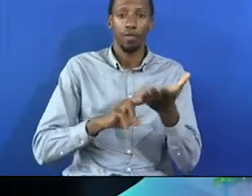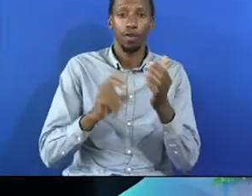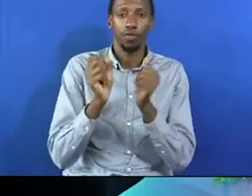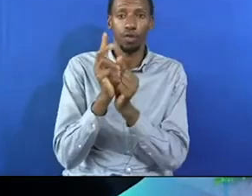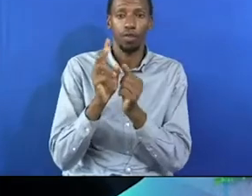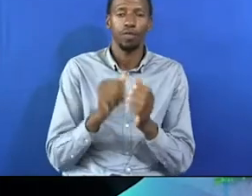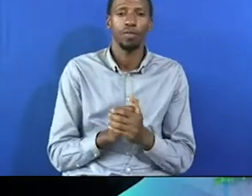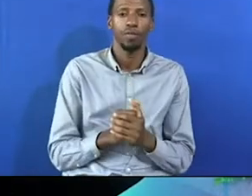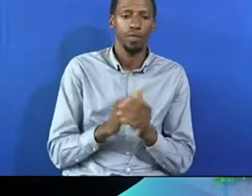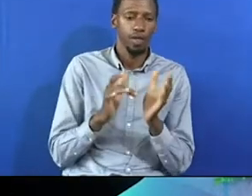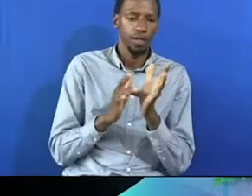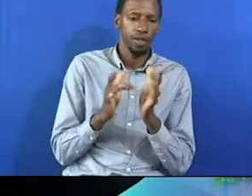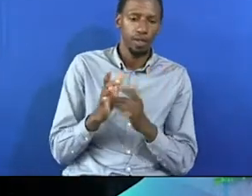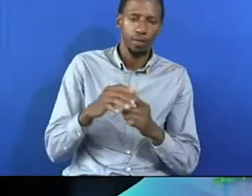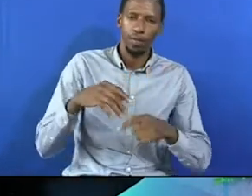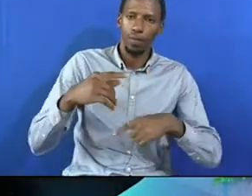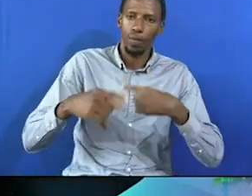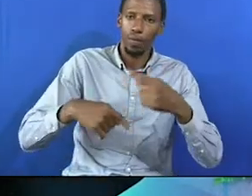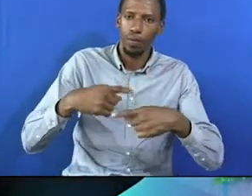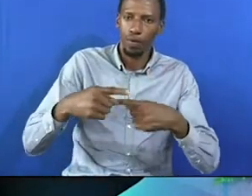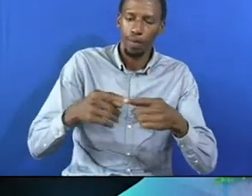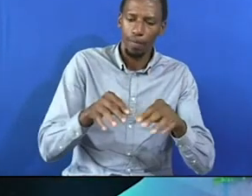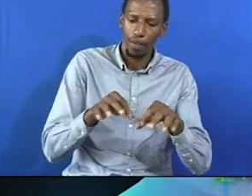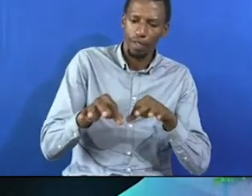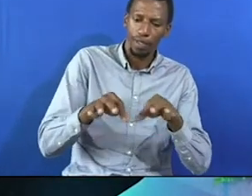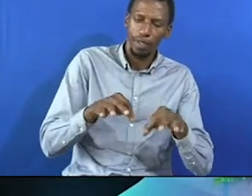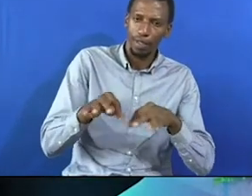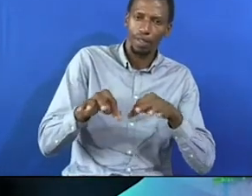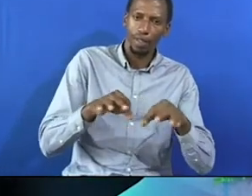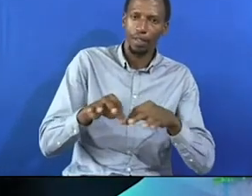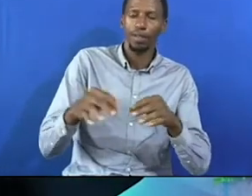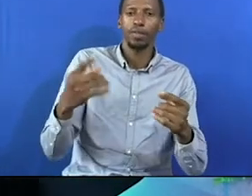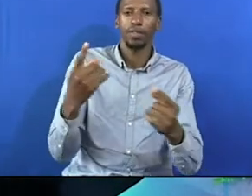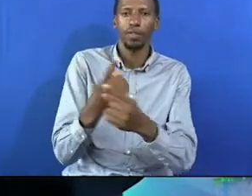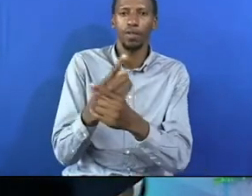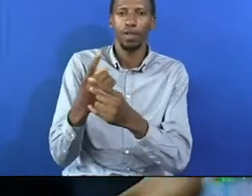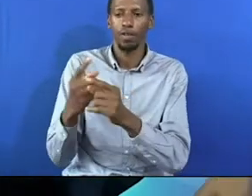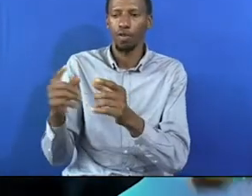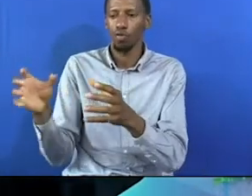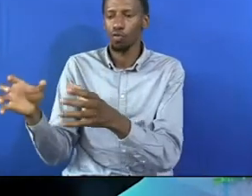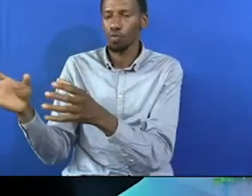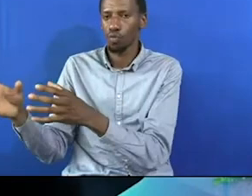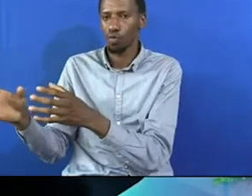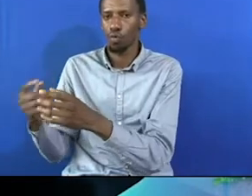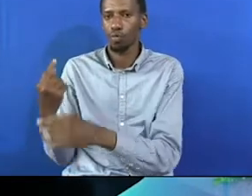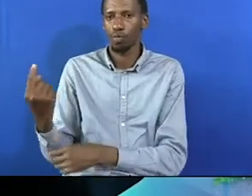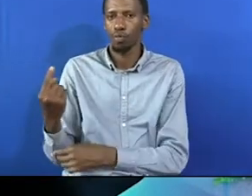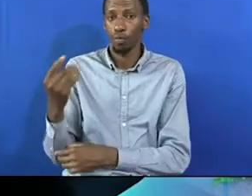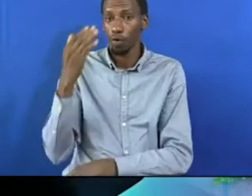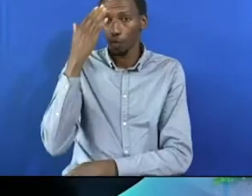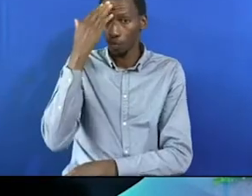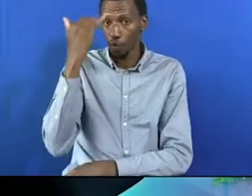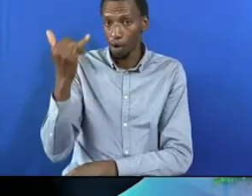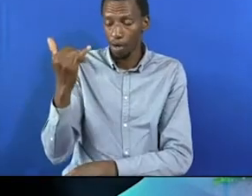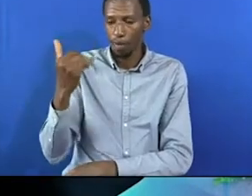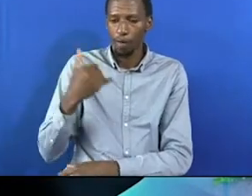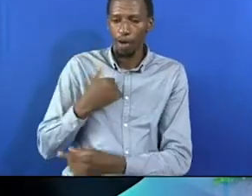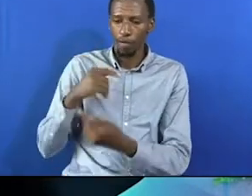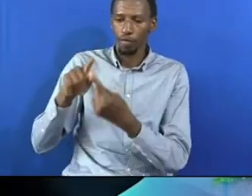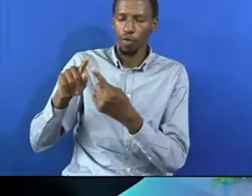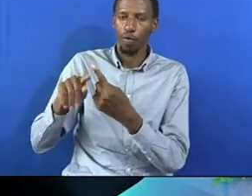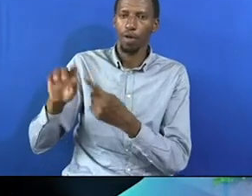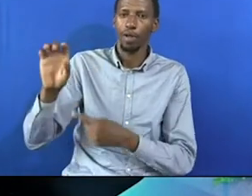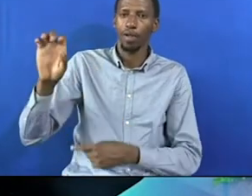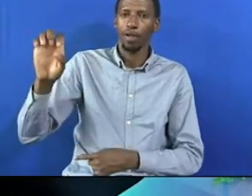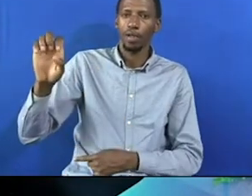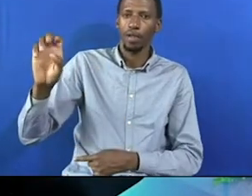And Jesus goes on to explain different types of single people. He says, for there are eunuchs